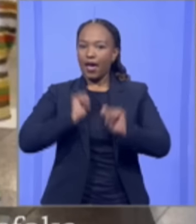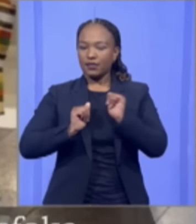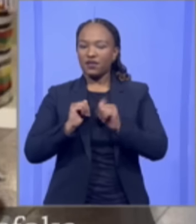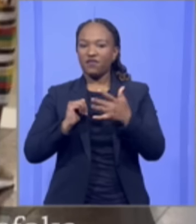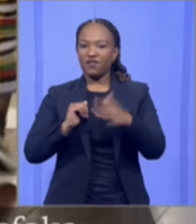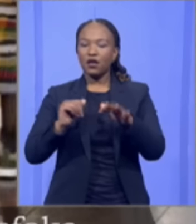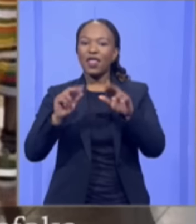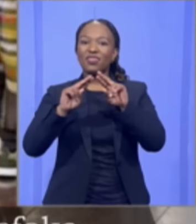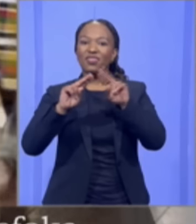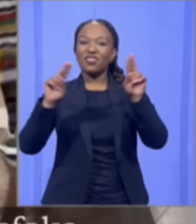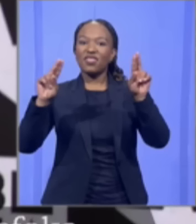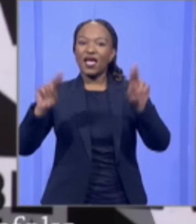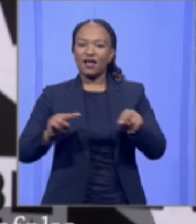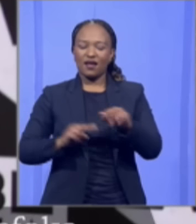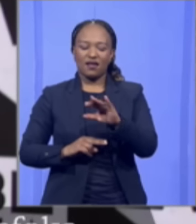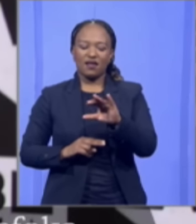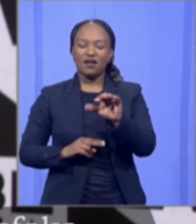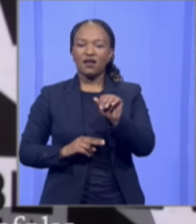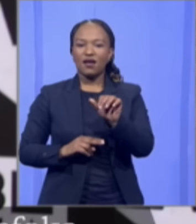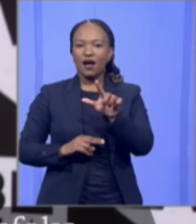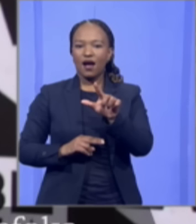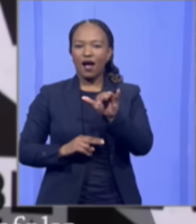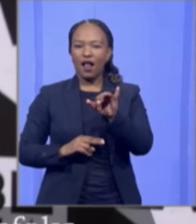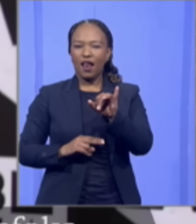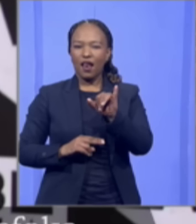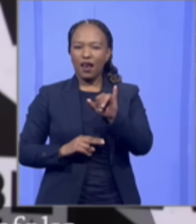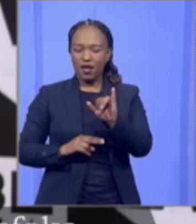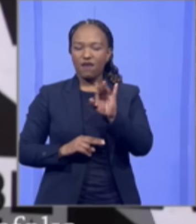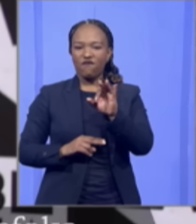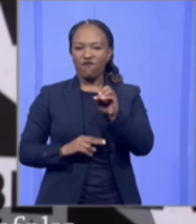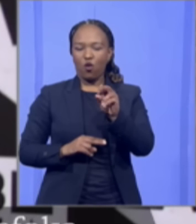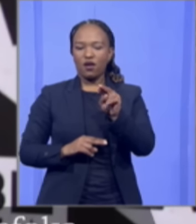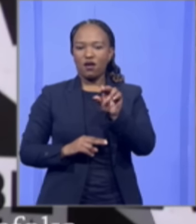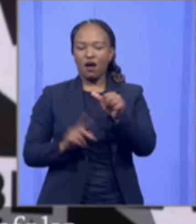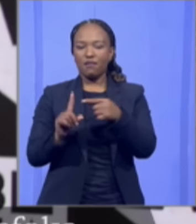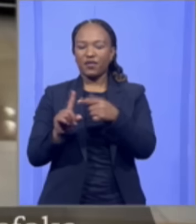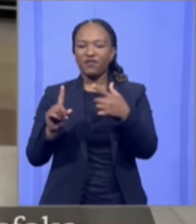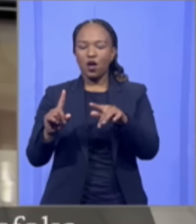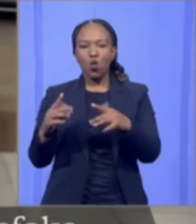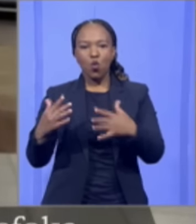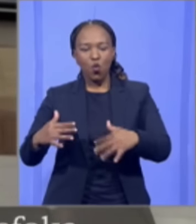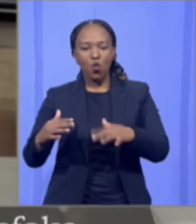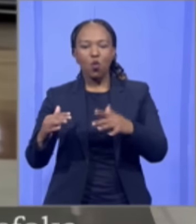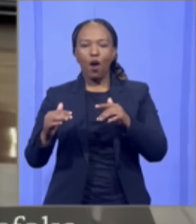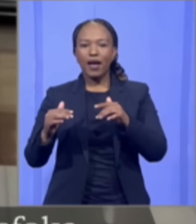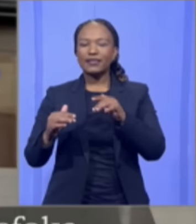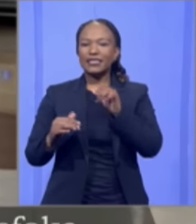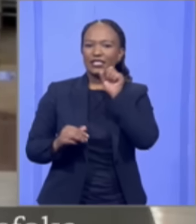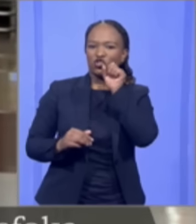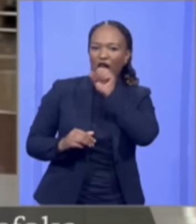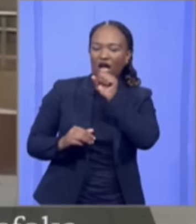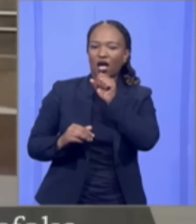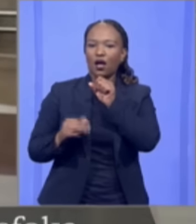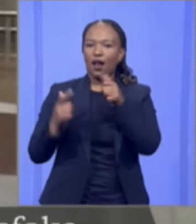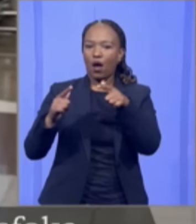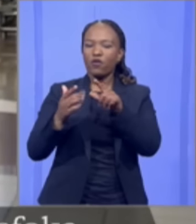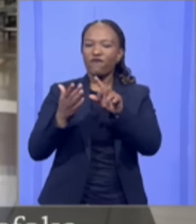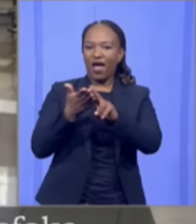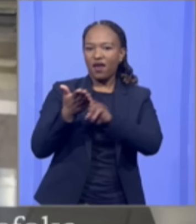California. Baemanokeng ba gagwe ba makgotse ka go phagamisa serodumo sa loleme lwa Sevenda mo maemong